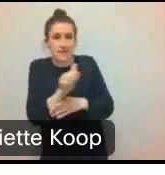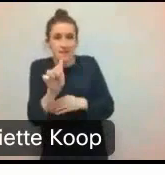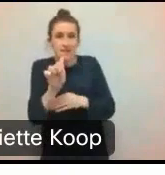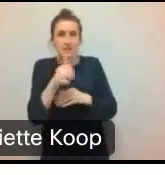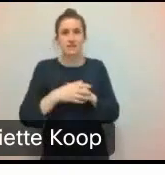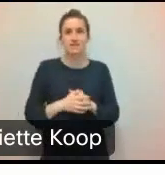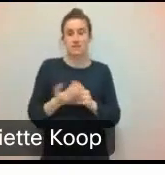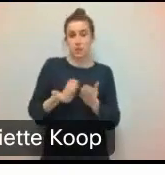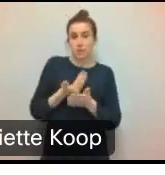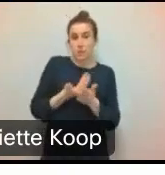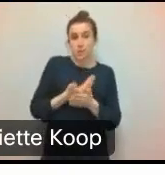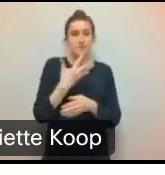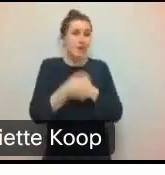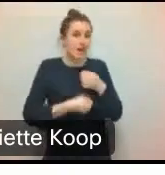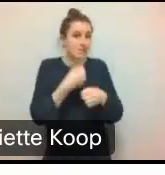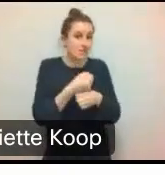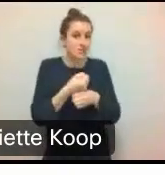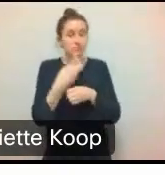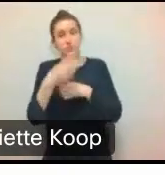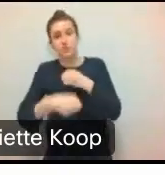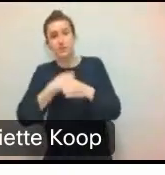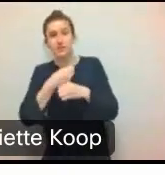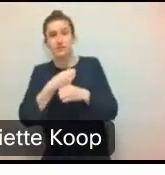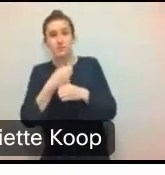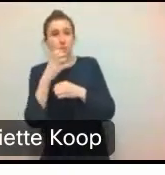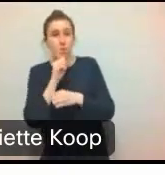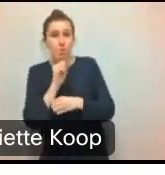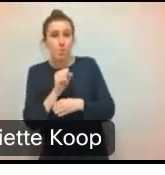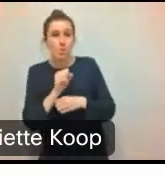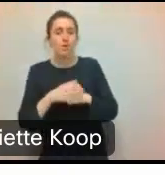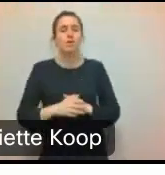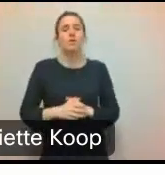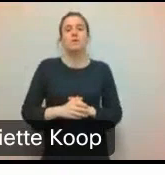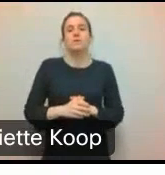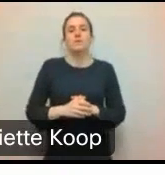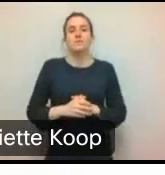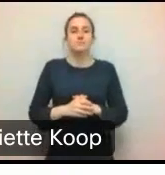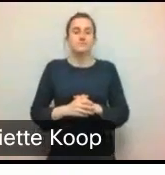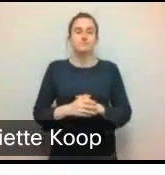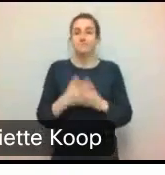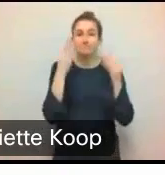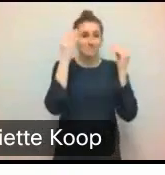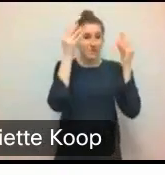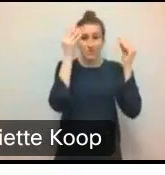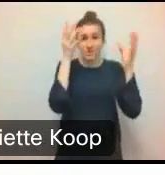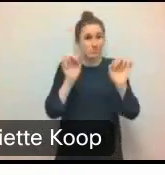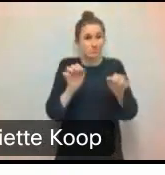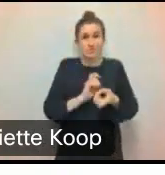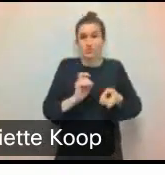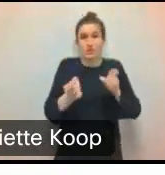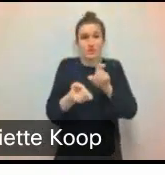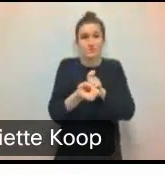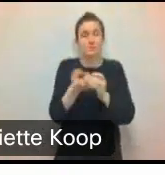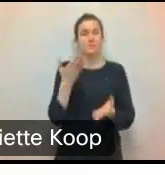Is it 5 years? Is it 10 years? Depending on what you're looking for. Information changes. So maybe you might want